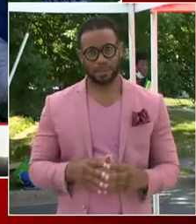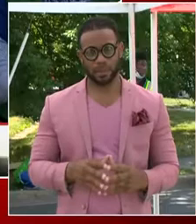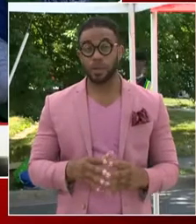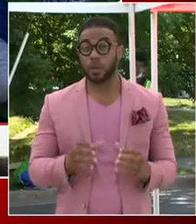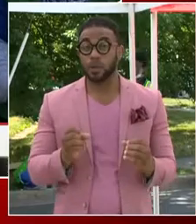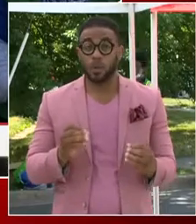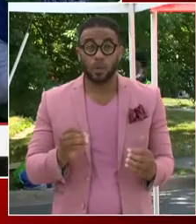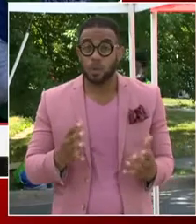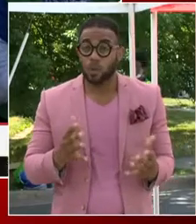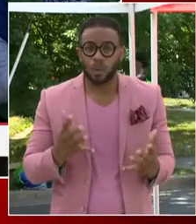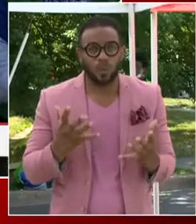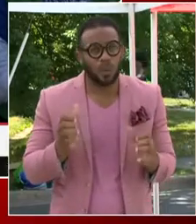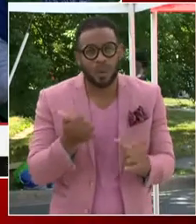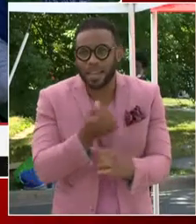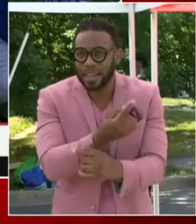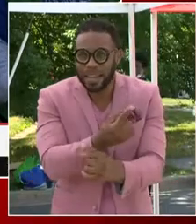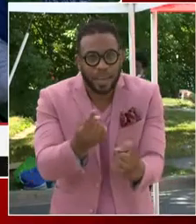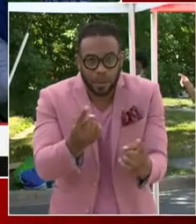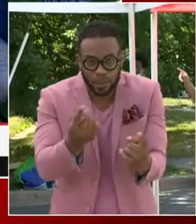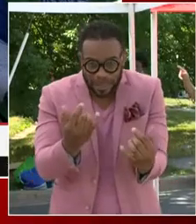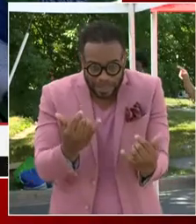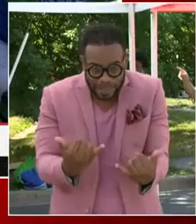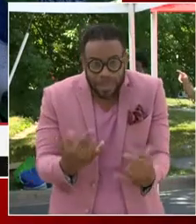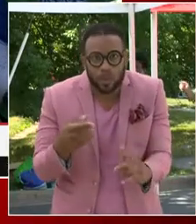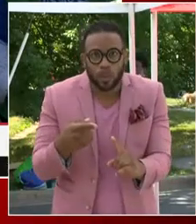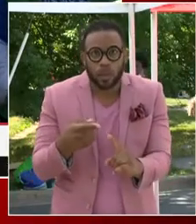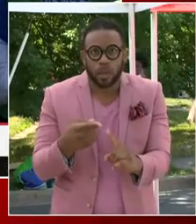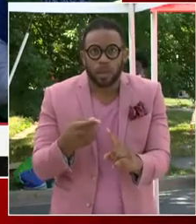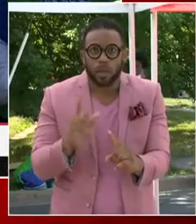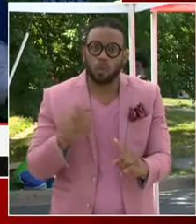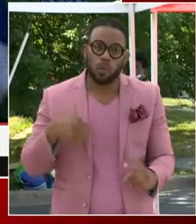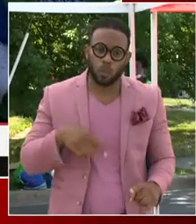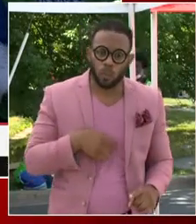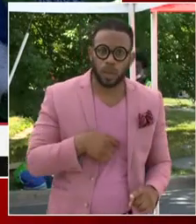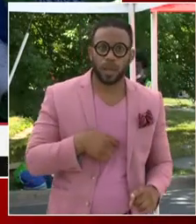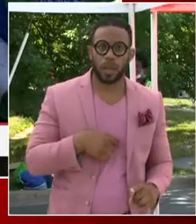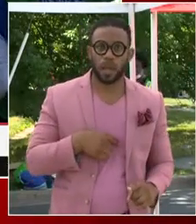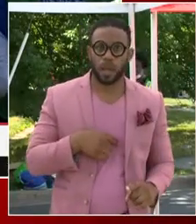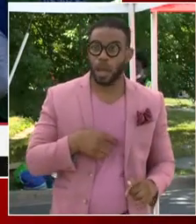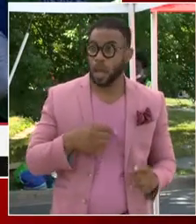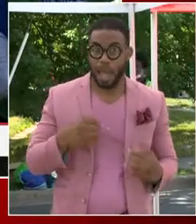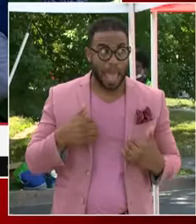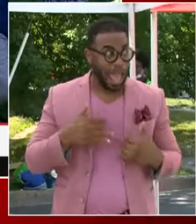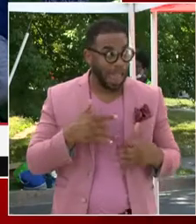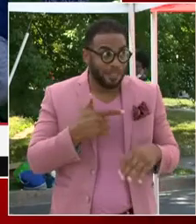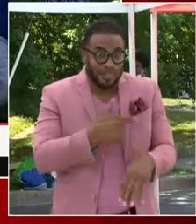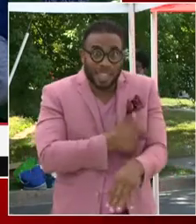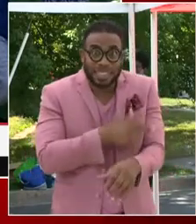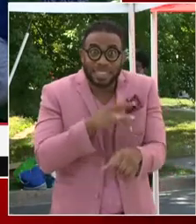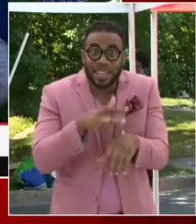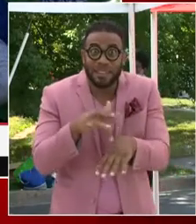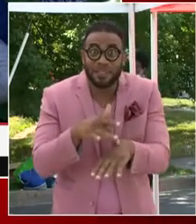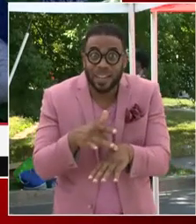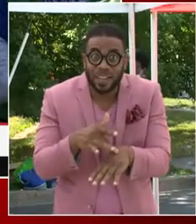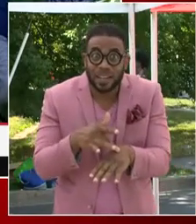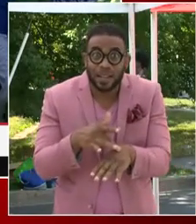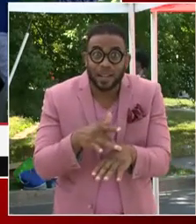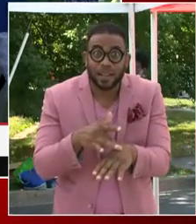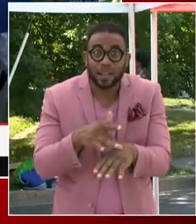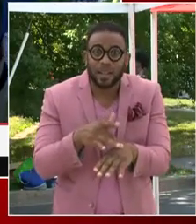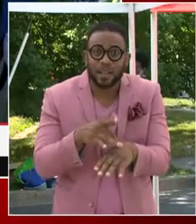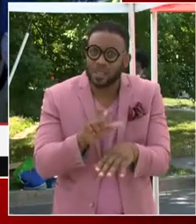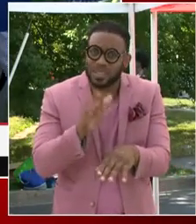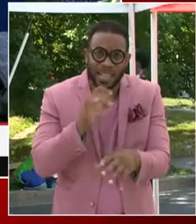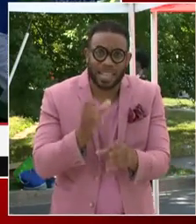so we don't want anybody at this stage where we have vaccine available to be getting